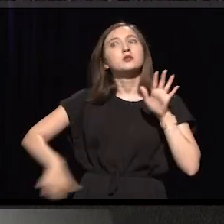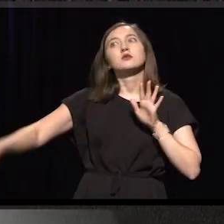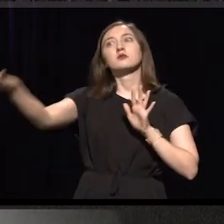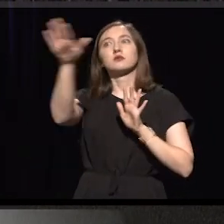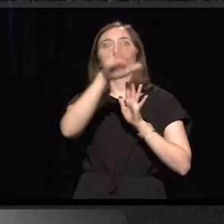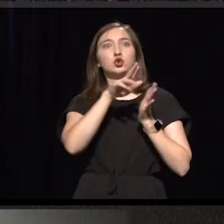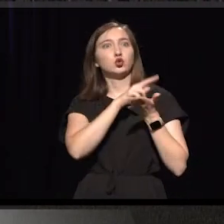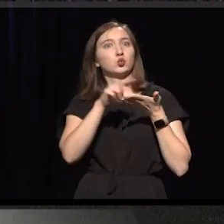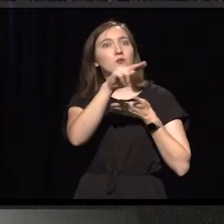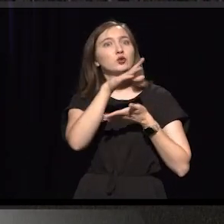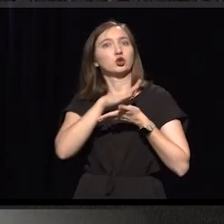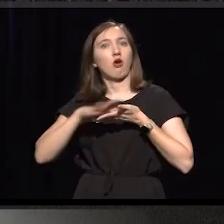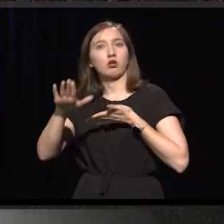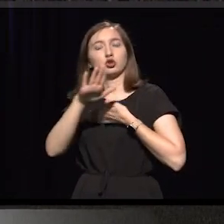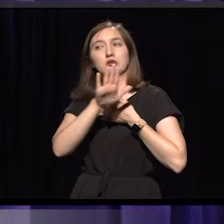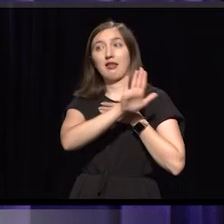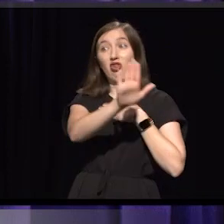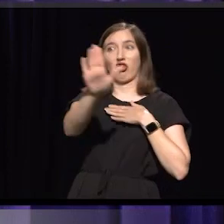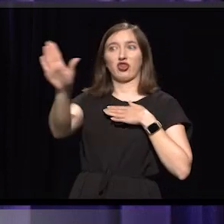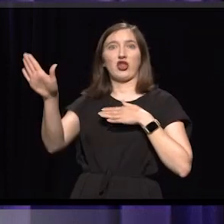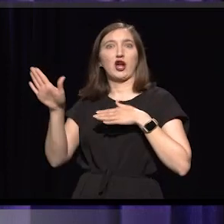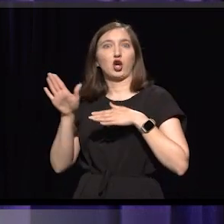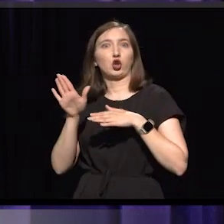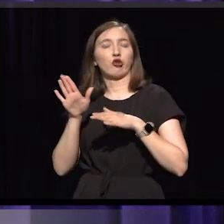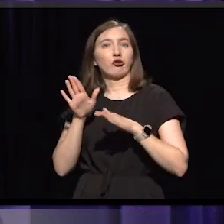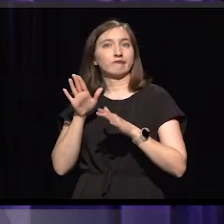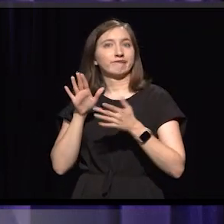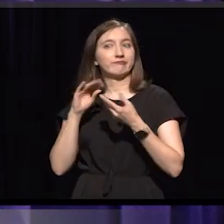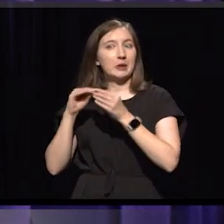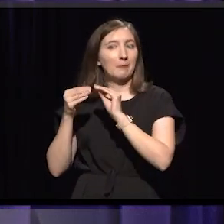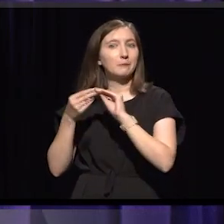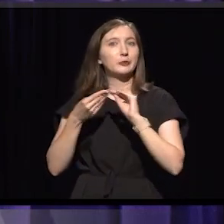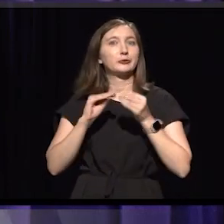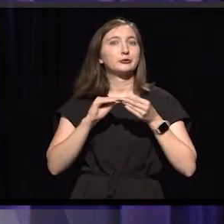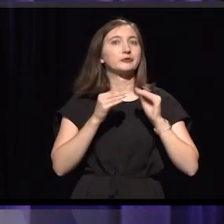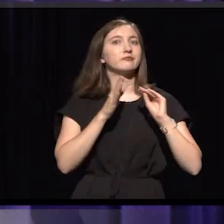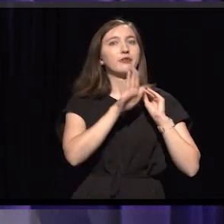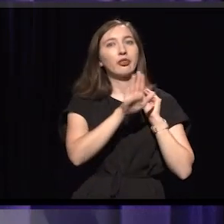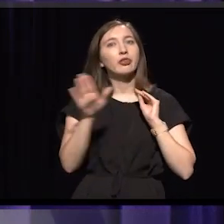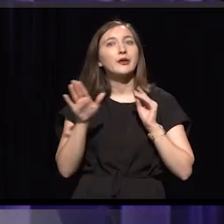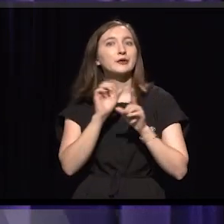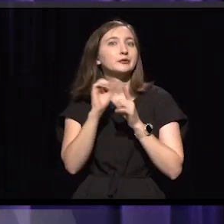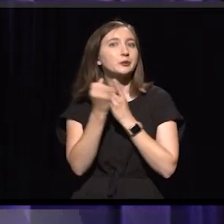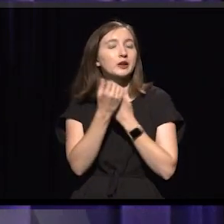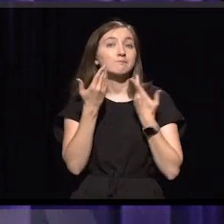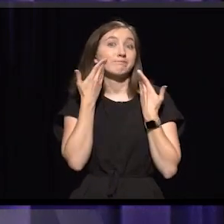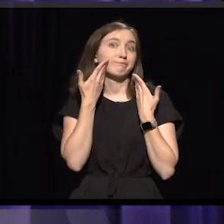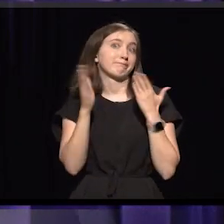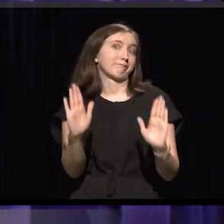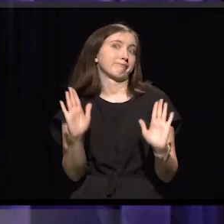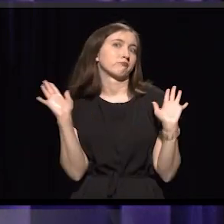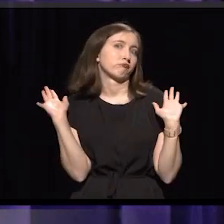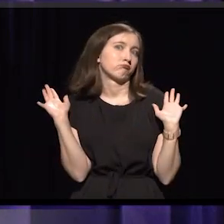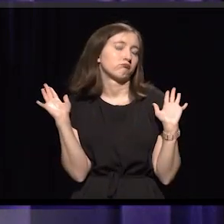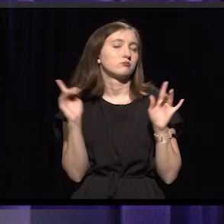higher educational institutions that we have, but we would be happy